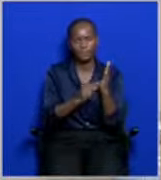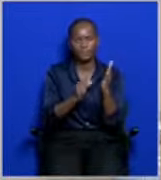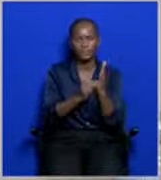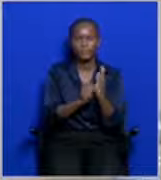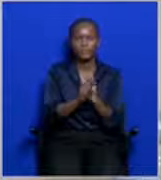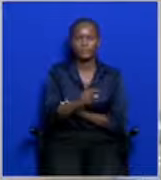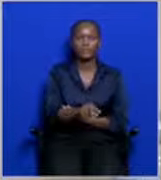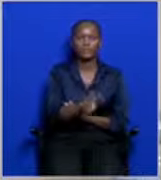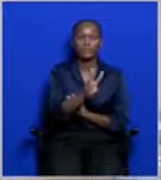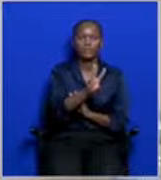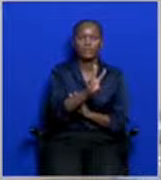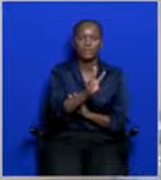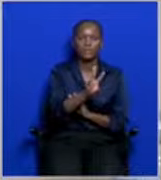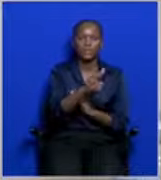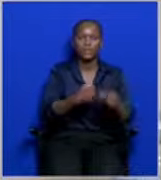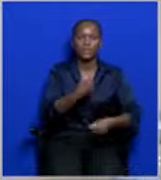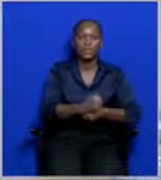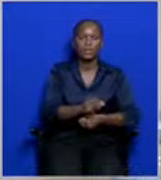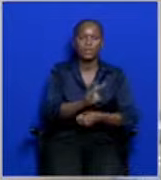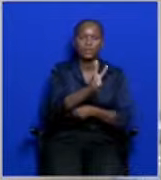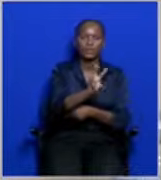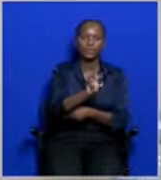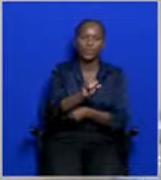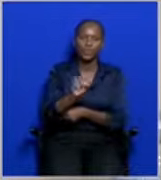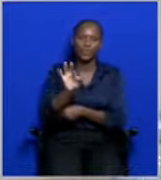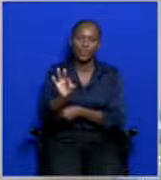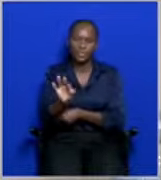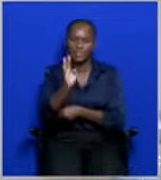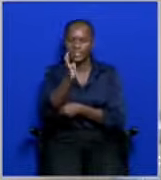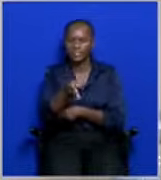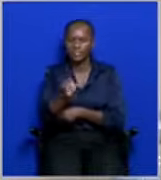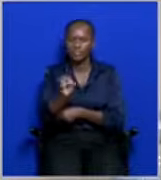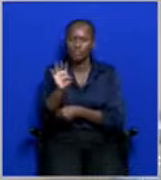2023/05, but it doesn't give me an actual date.